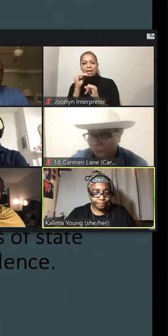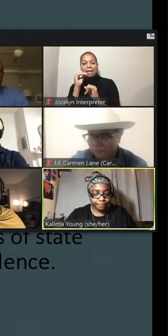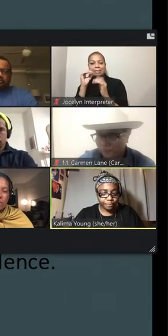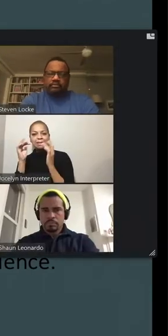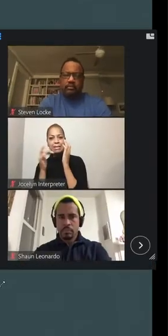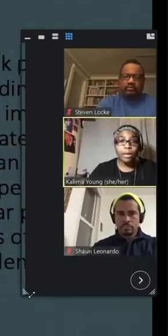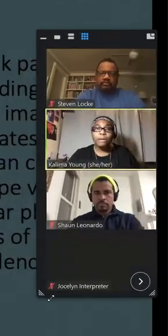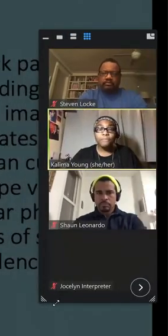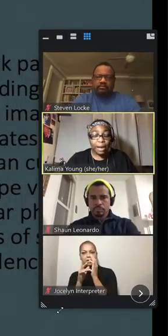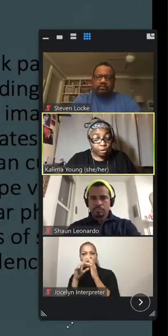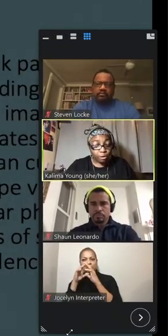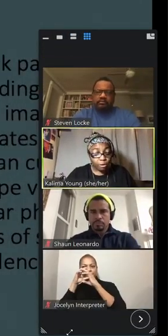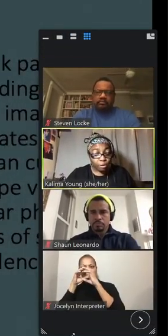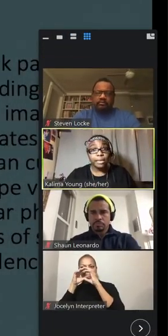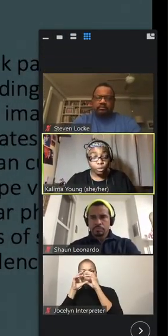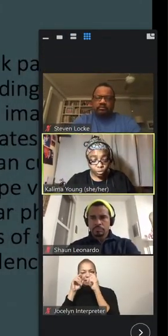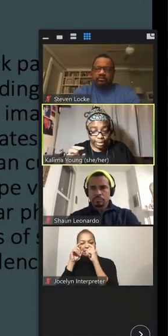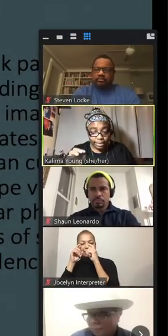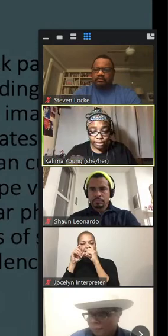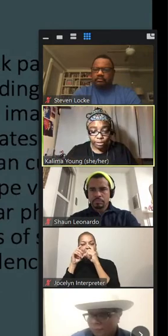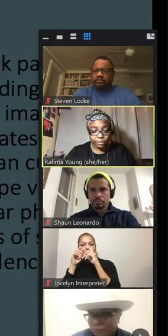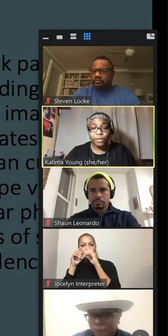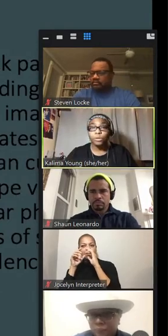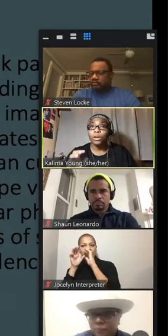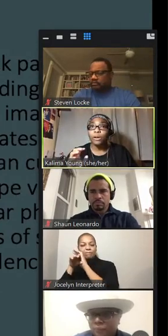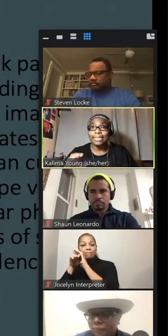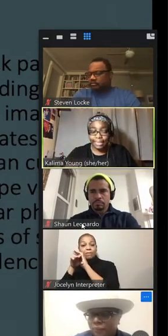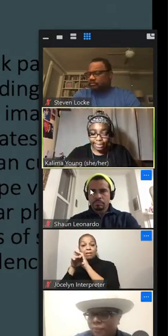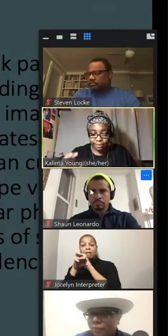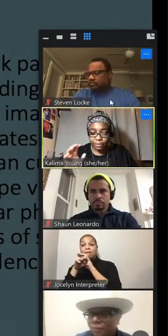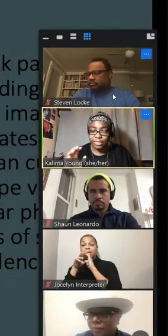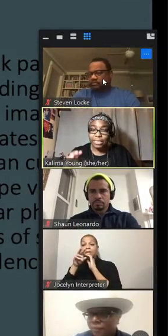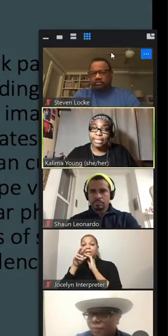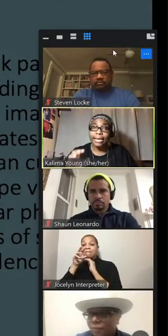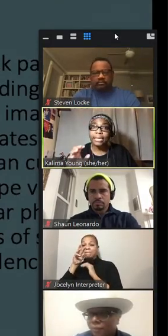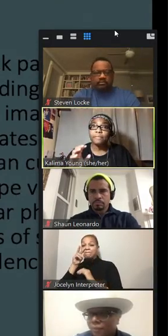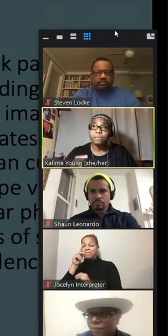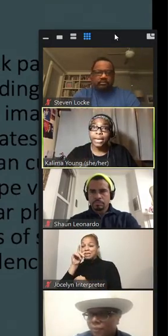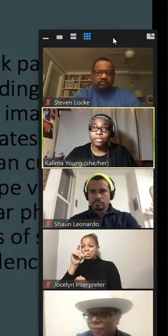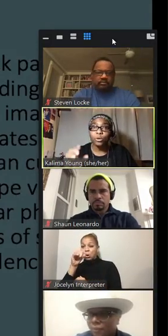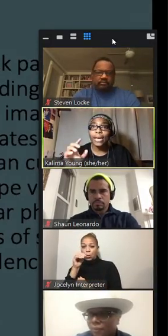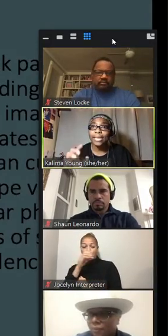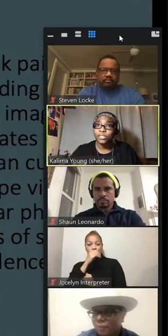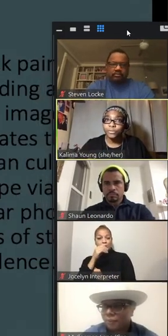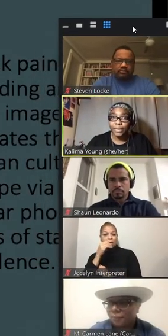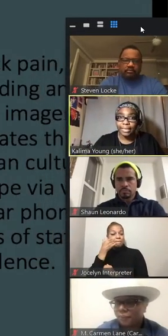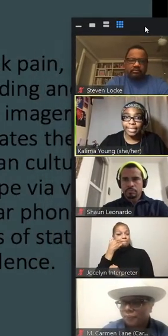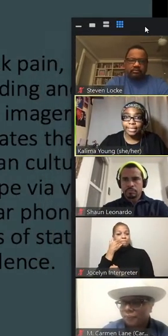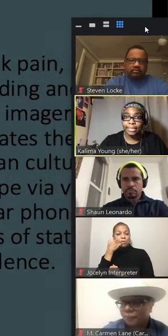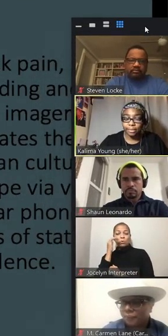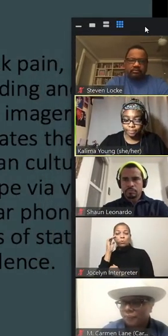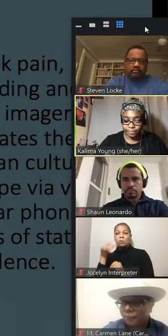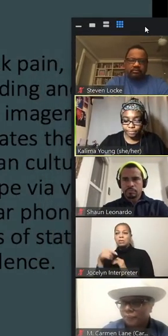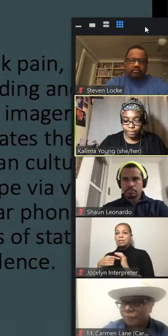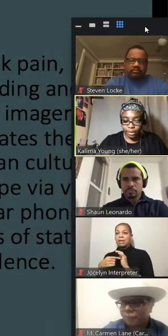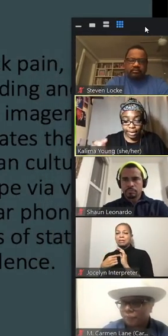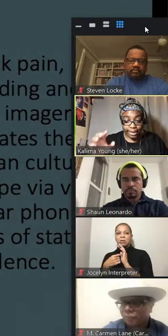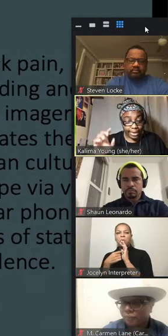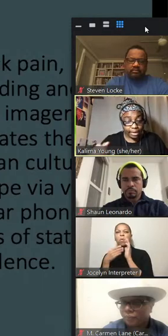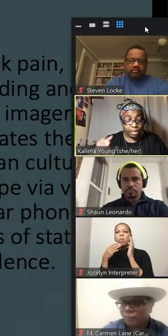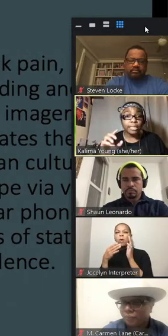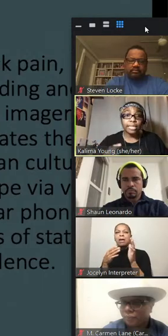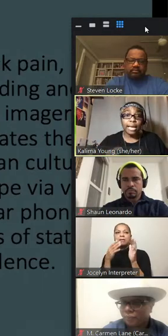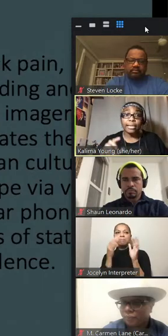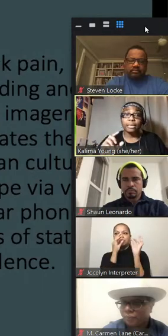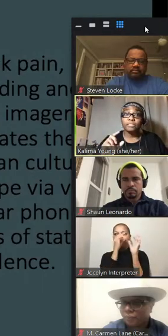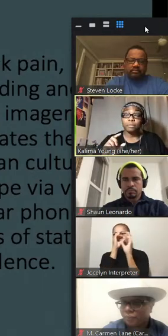them. Viral videos and cellular phones are indicative of a society of spectacle and surveillance. In